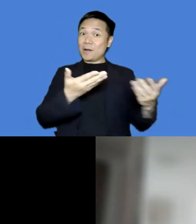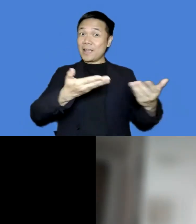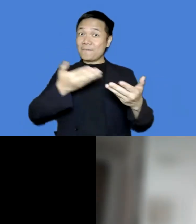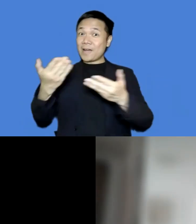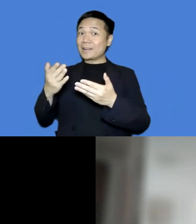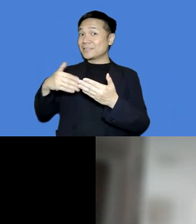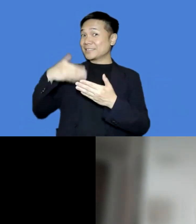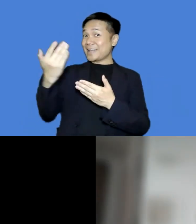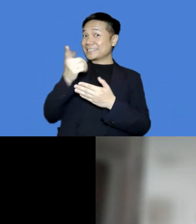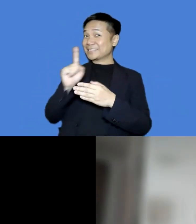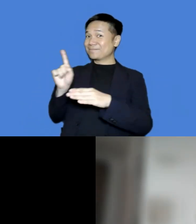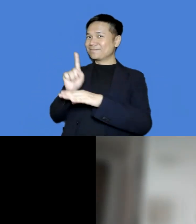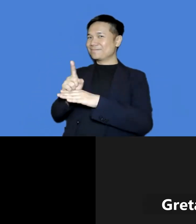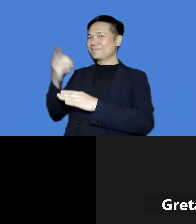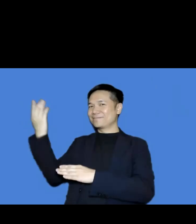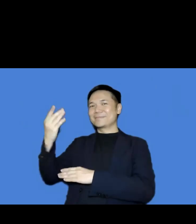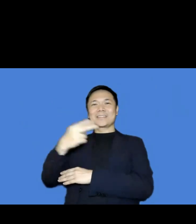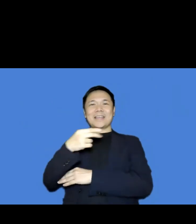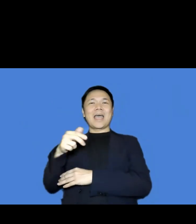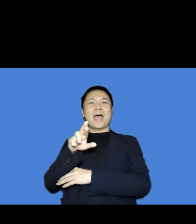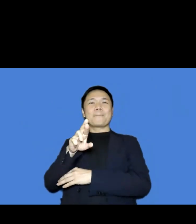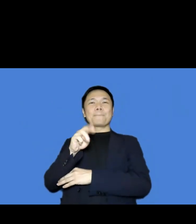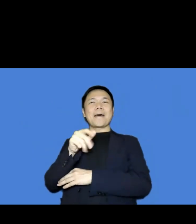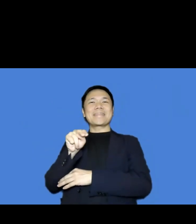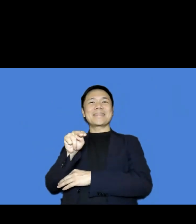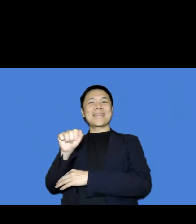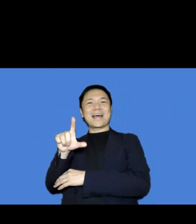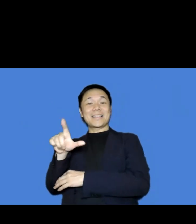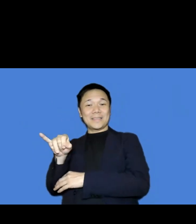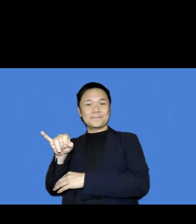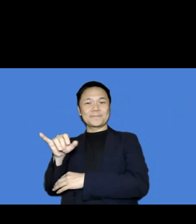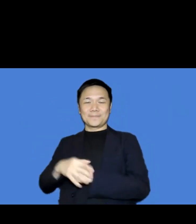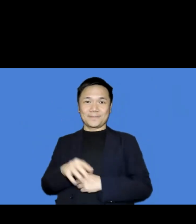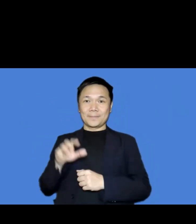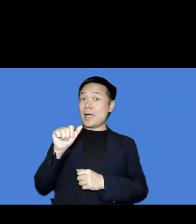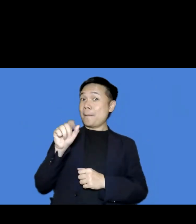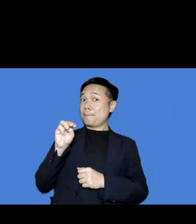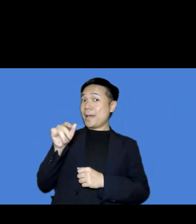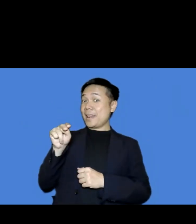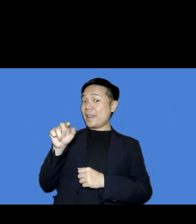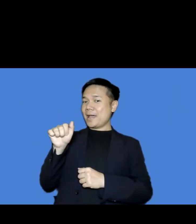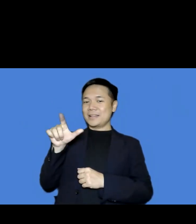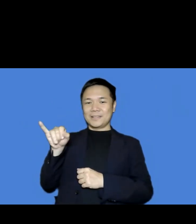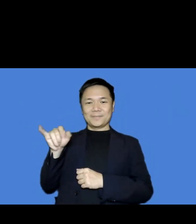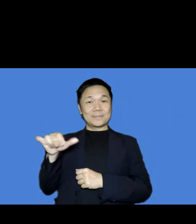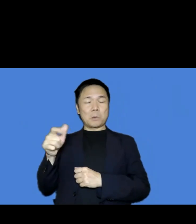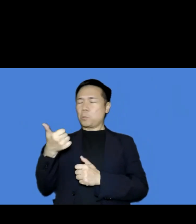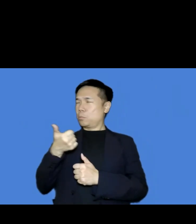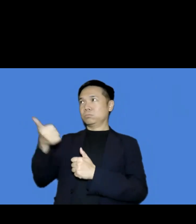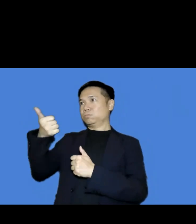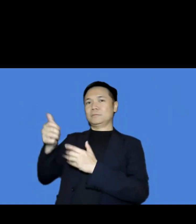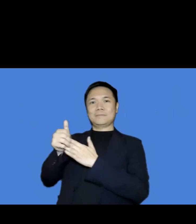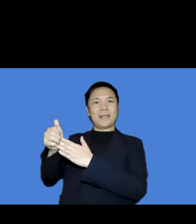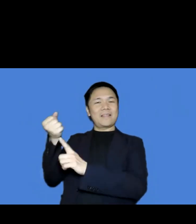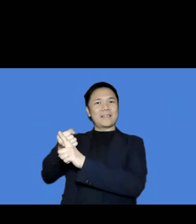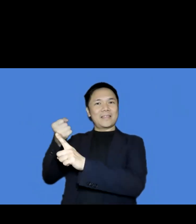next speaker, Mr. Arman Ali. Arman Ali is a leading advocate for disability